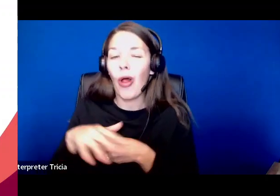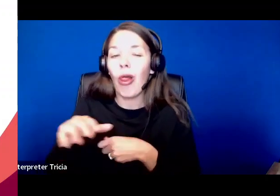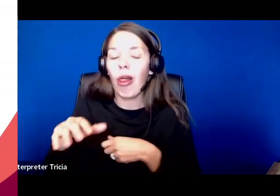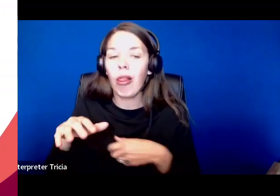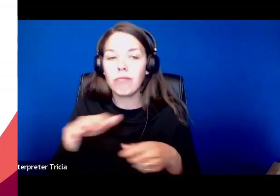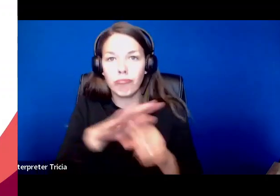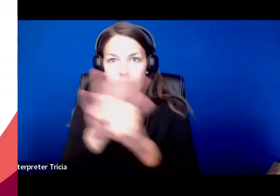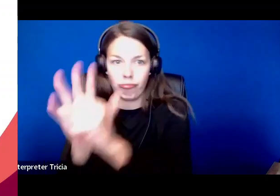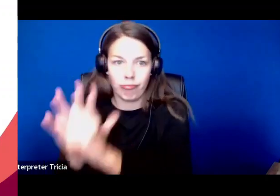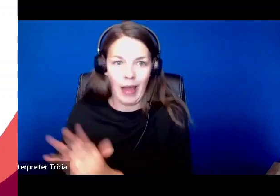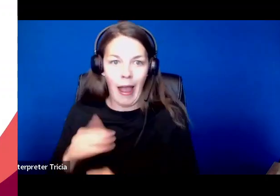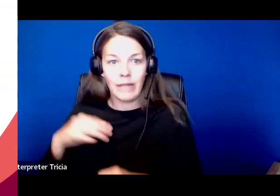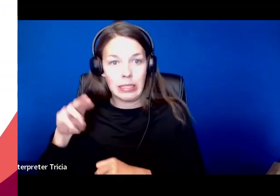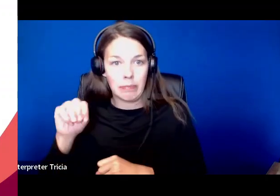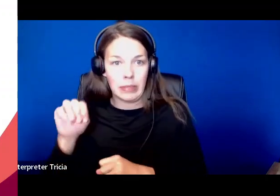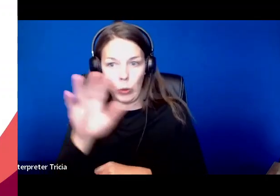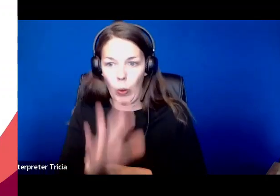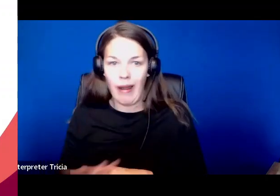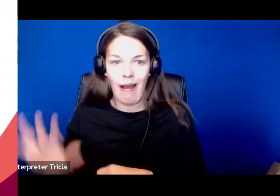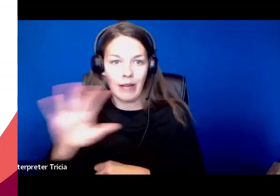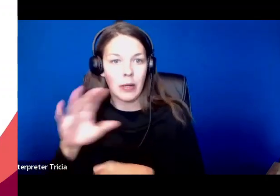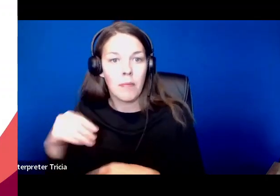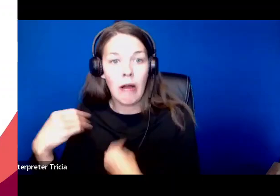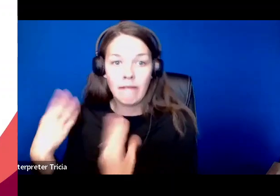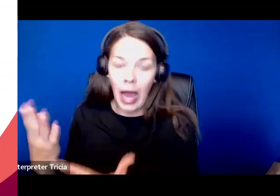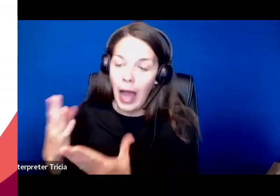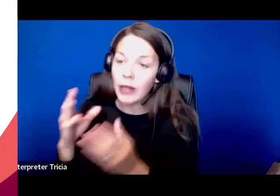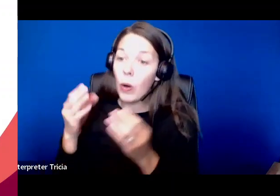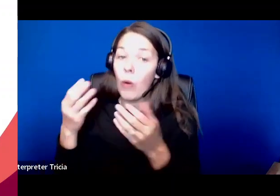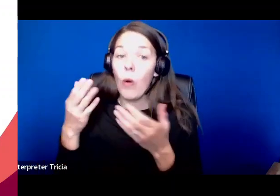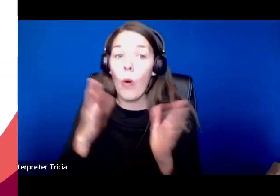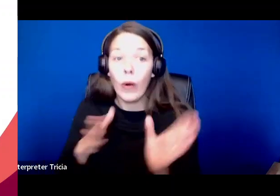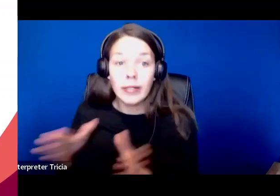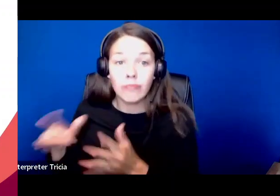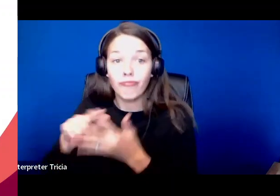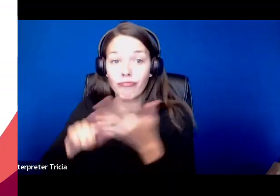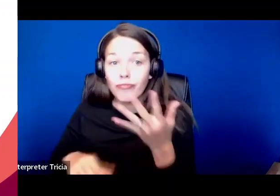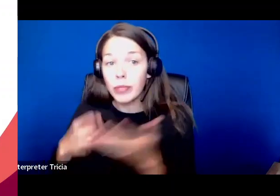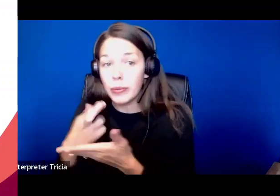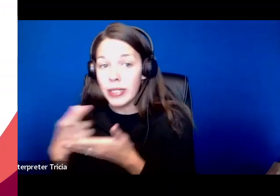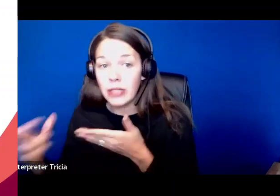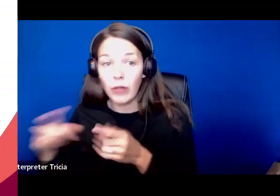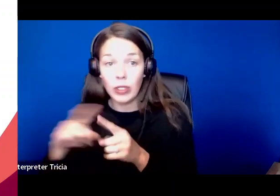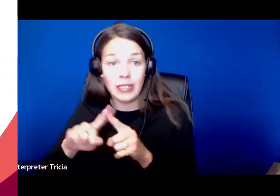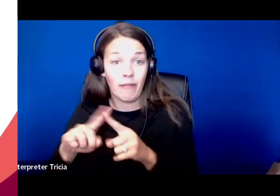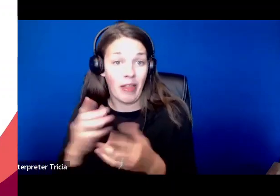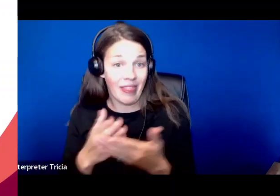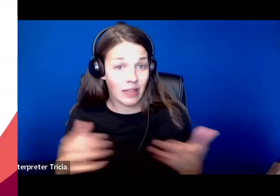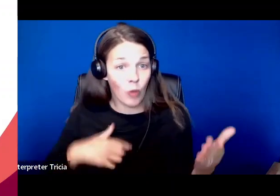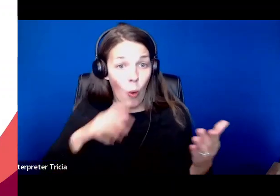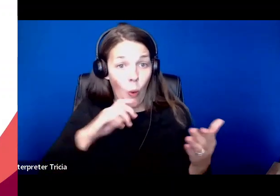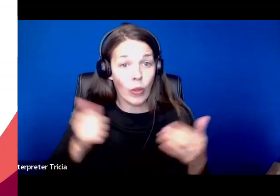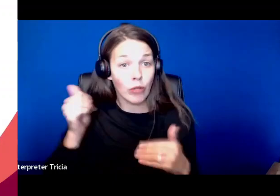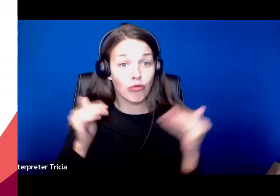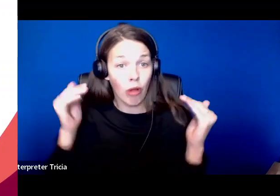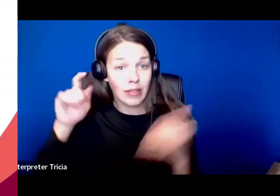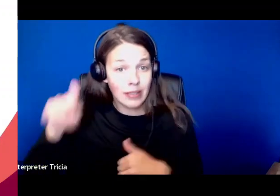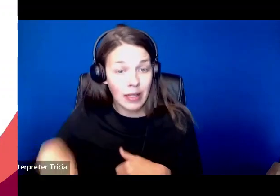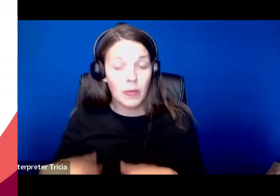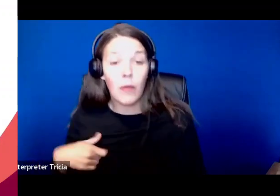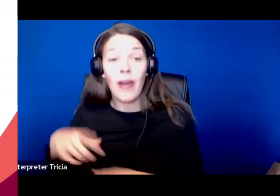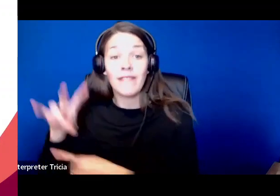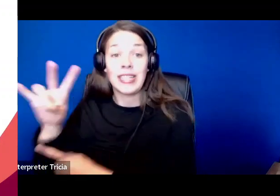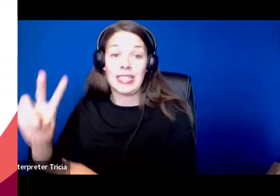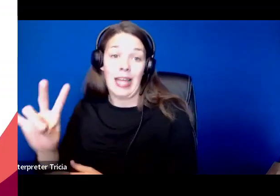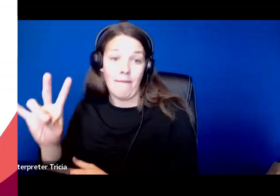and information about just about everything that older adults and their families could need. In Minnesota here, we have 7 area agencies on aging